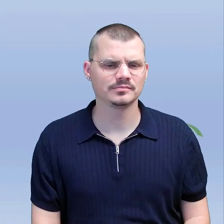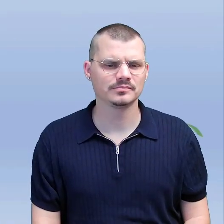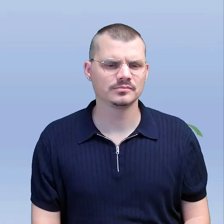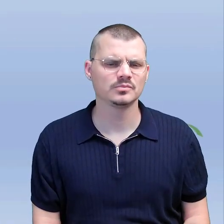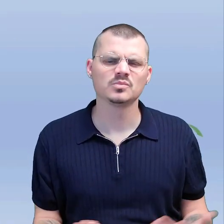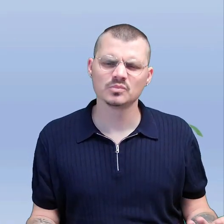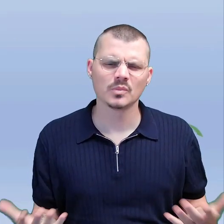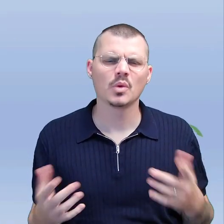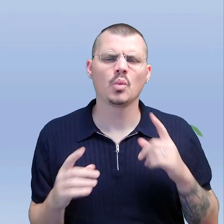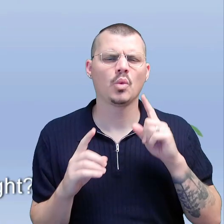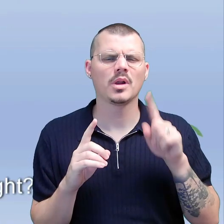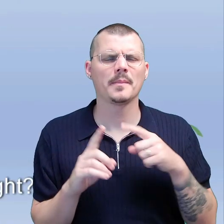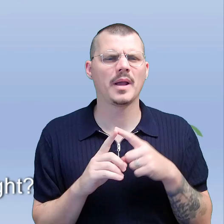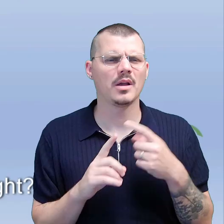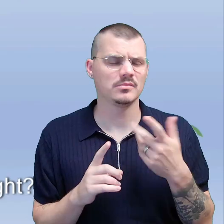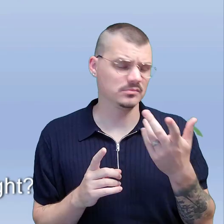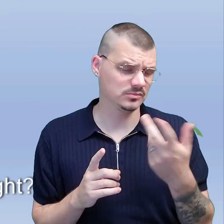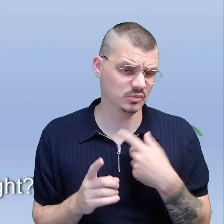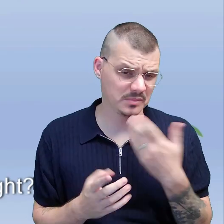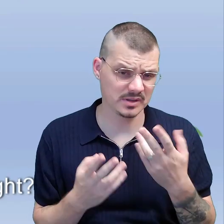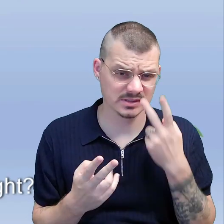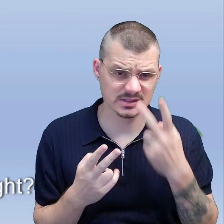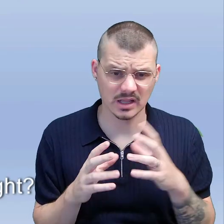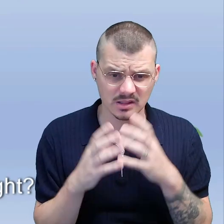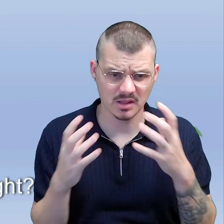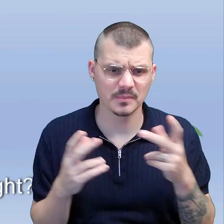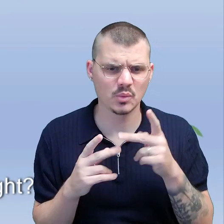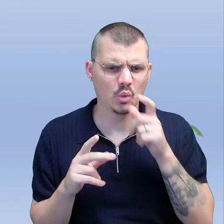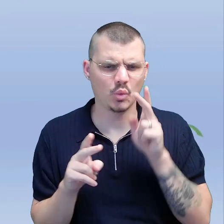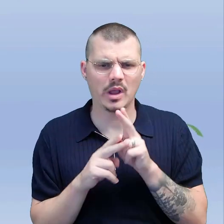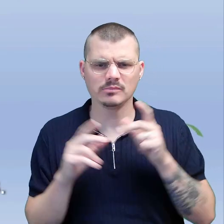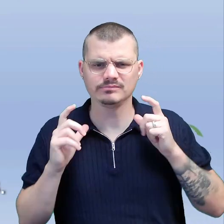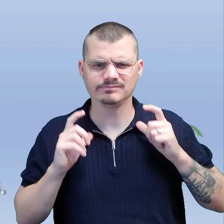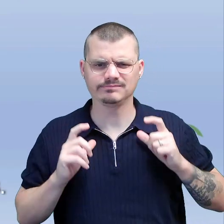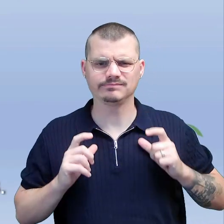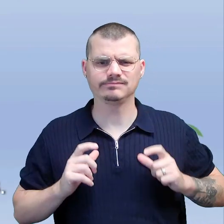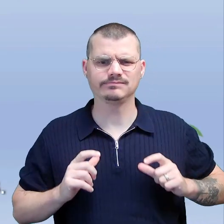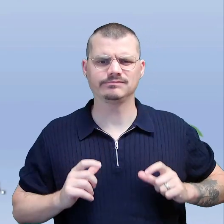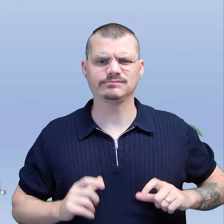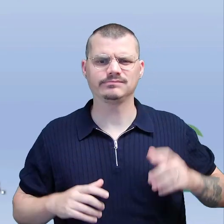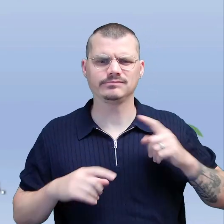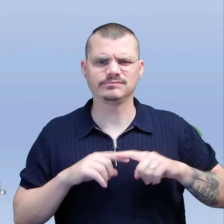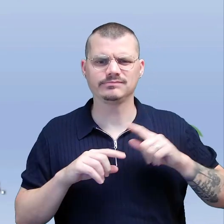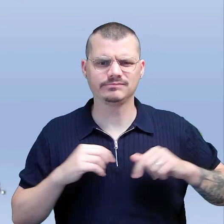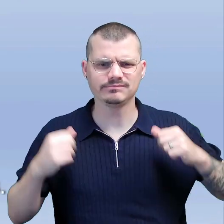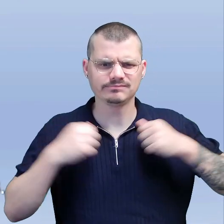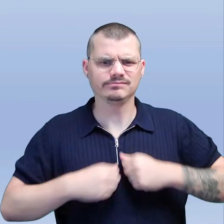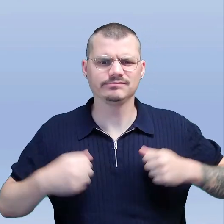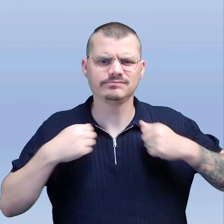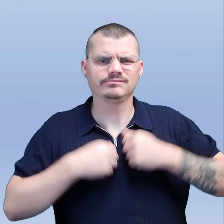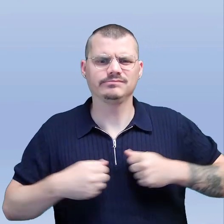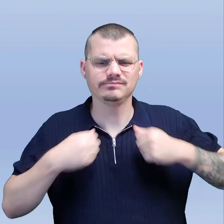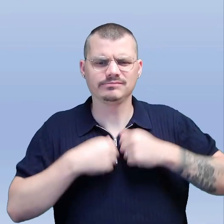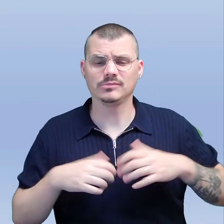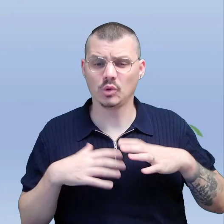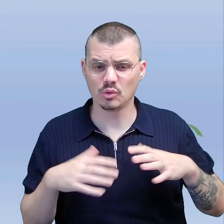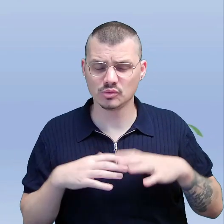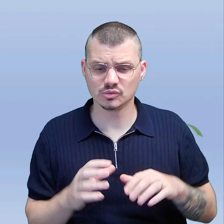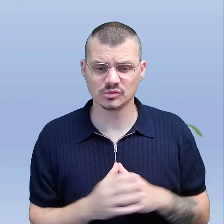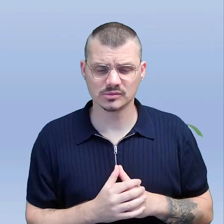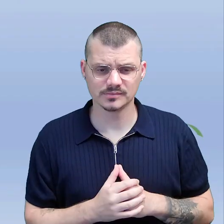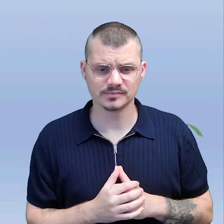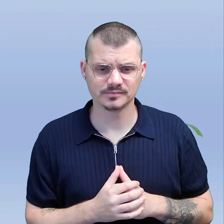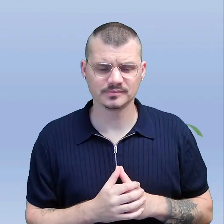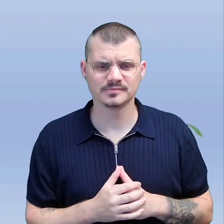In addition, what about people, we see this a lot, right? People wearing lots and lots of layers.